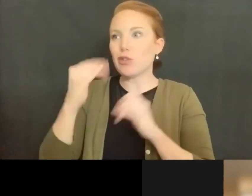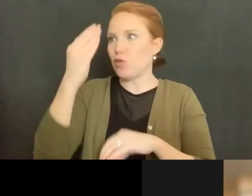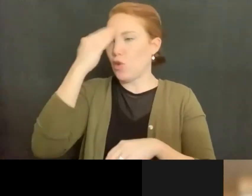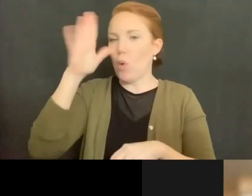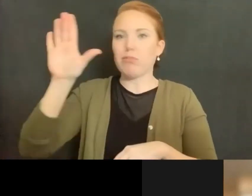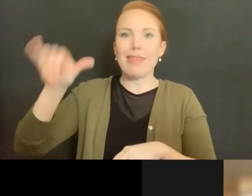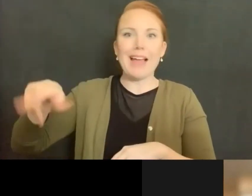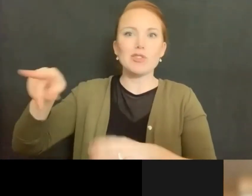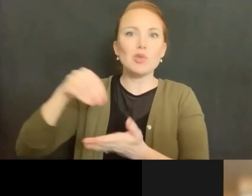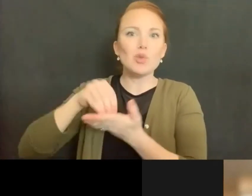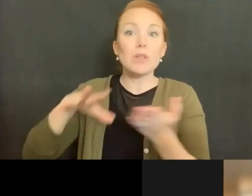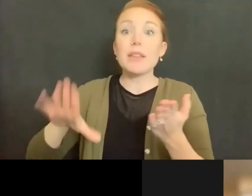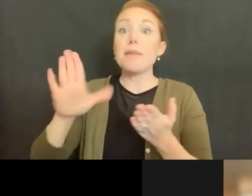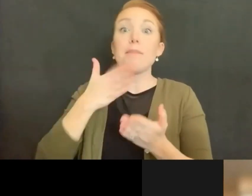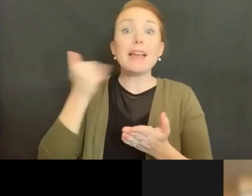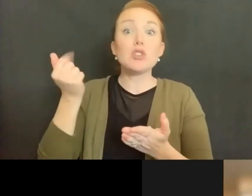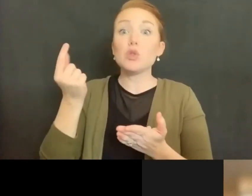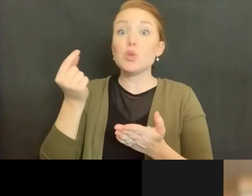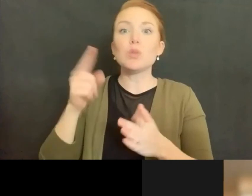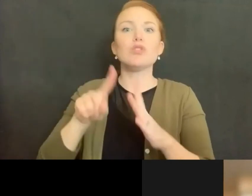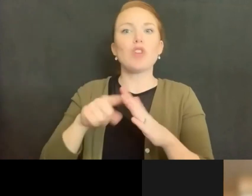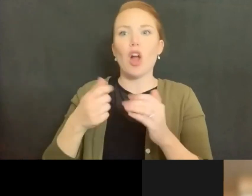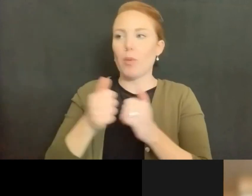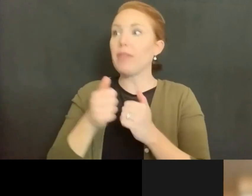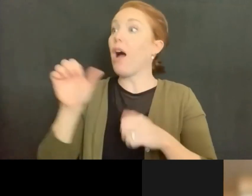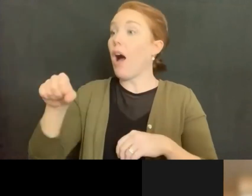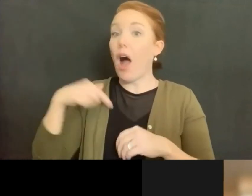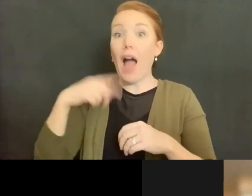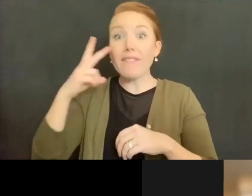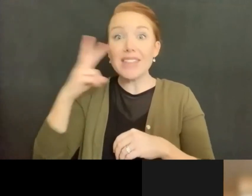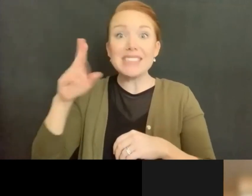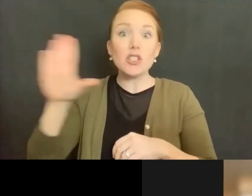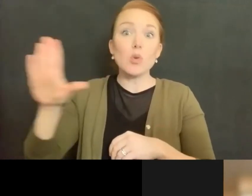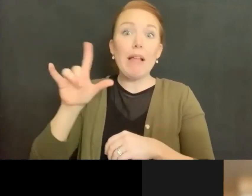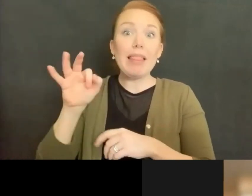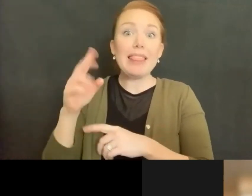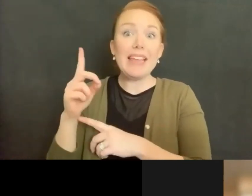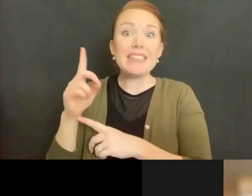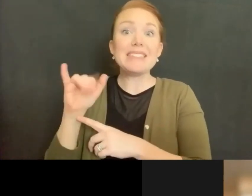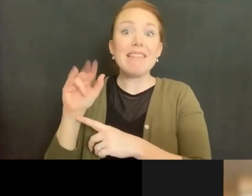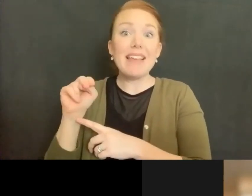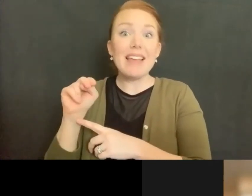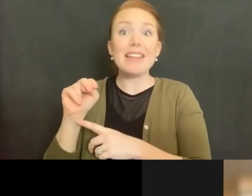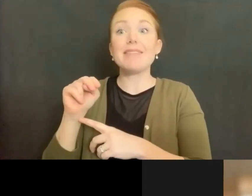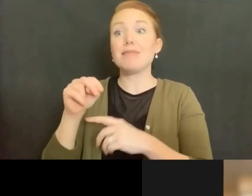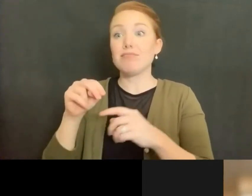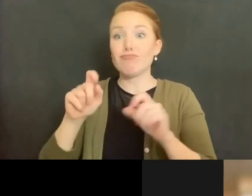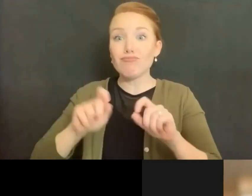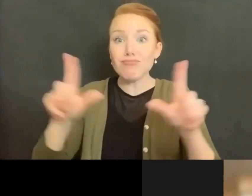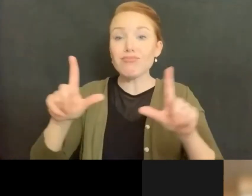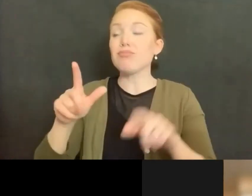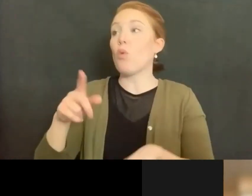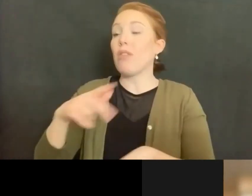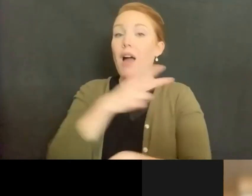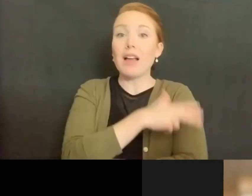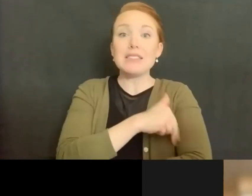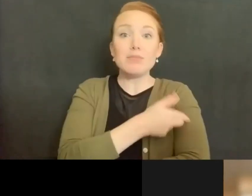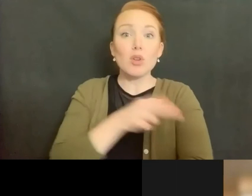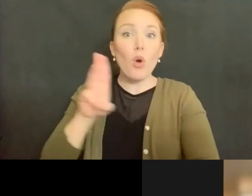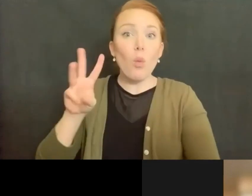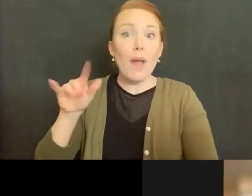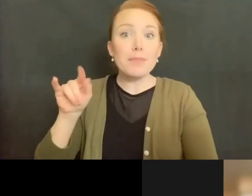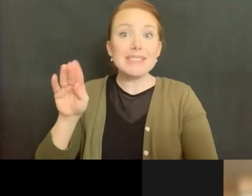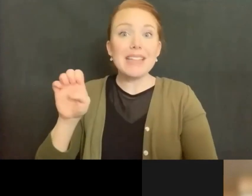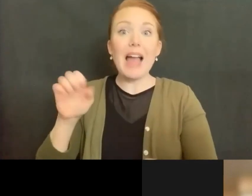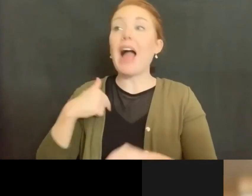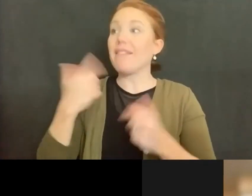best thing to start with is, I visited your LinkedIn profile, or I visited the hospital website and I was doing my research. That's the best thing